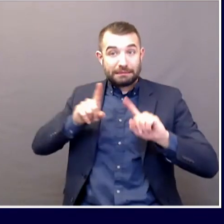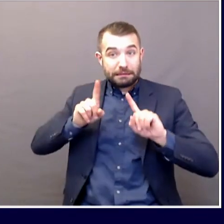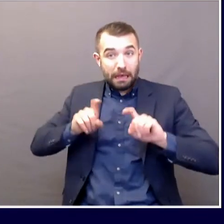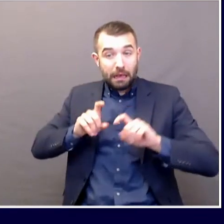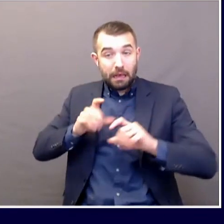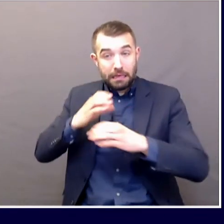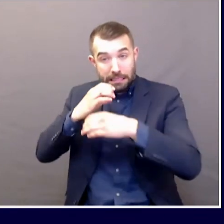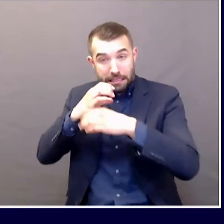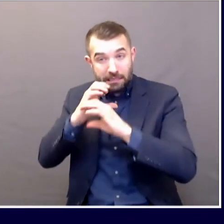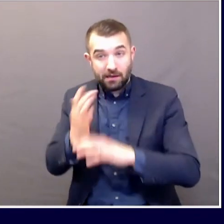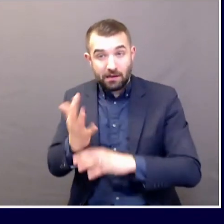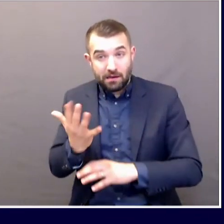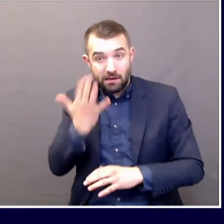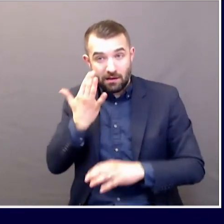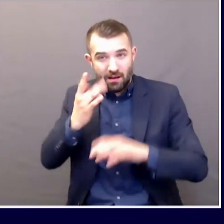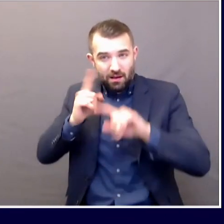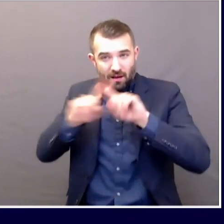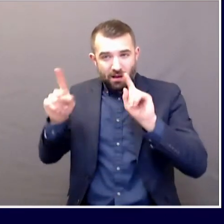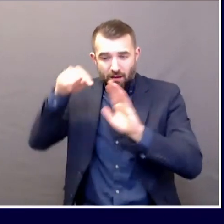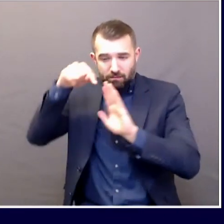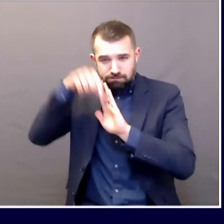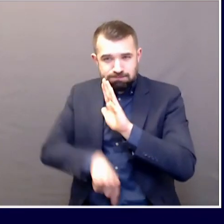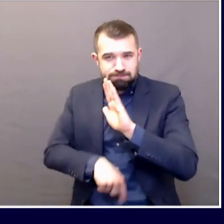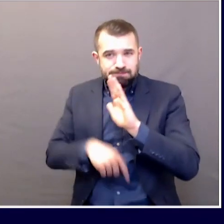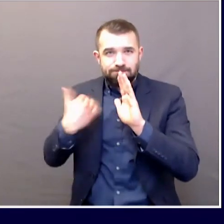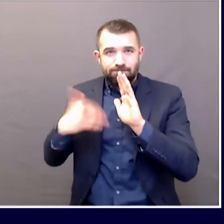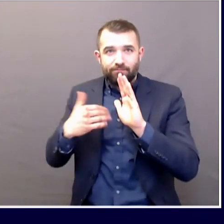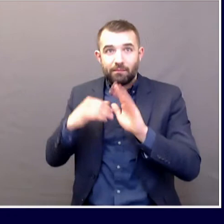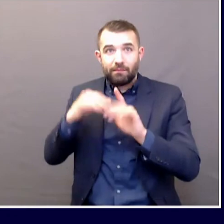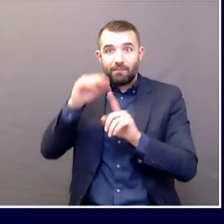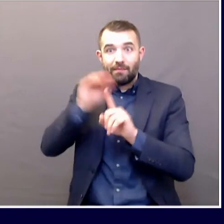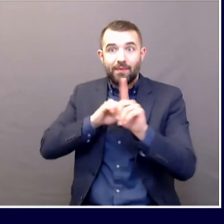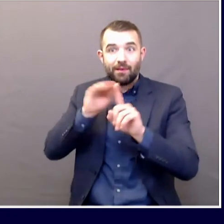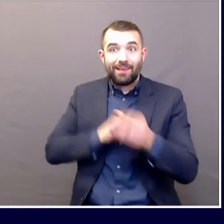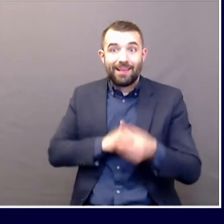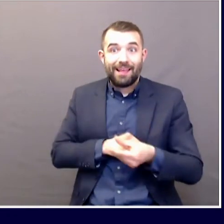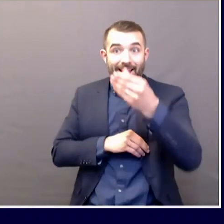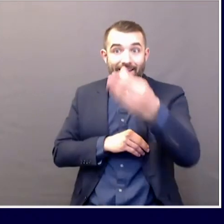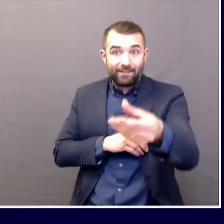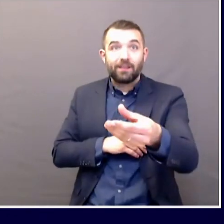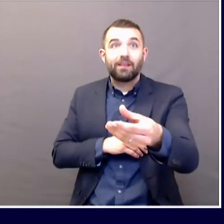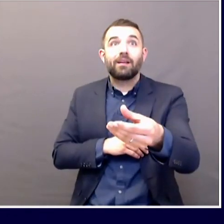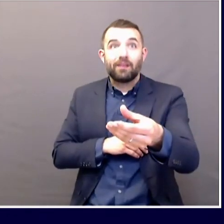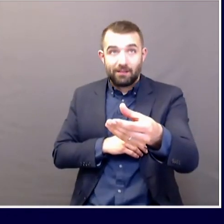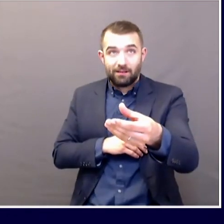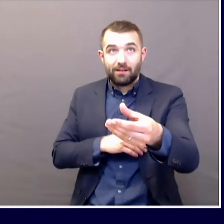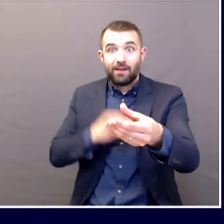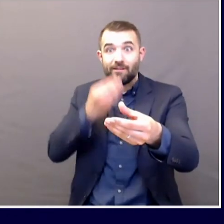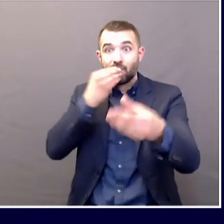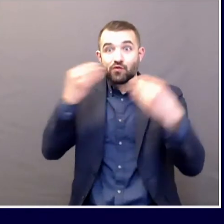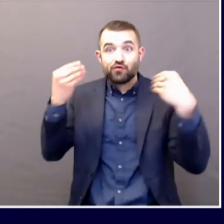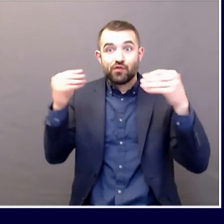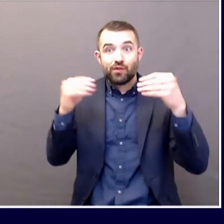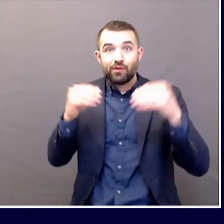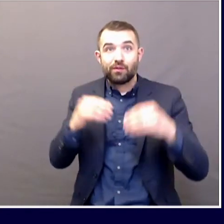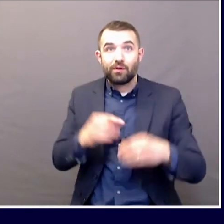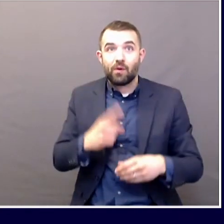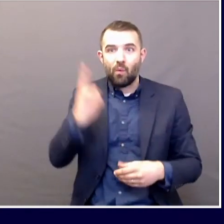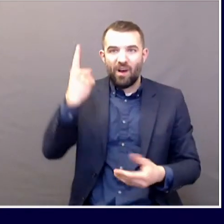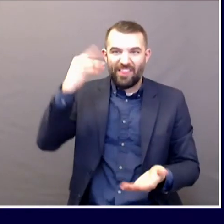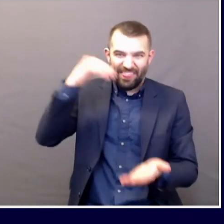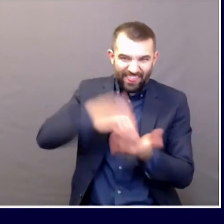banana and then asking them to walk around a grocery store with thousands of bananas to figure out whether the banana that you've handed